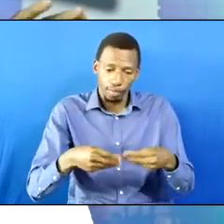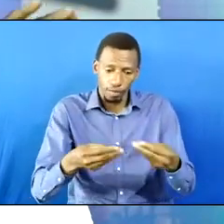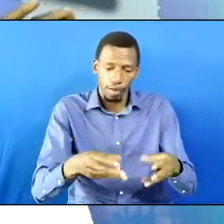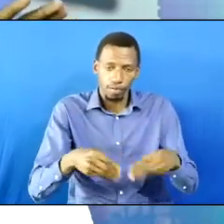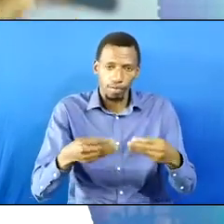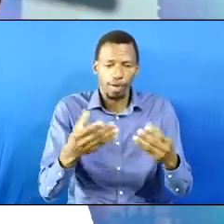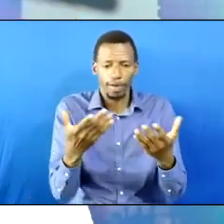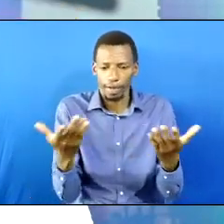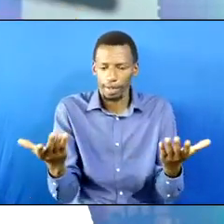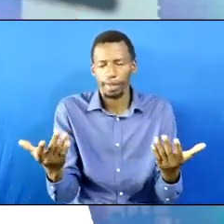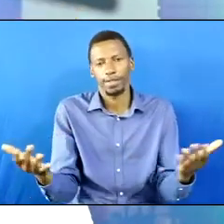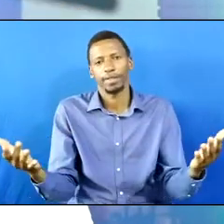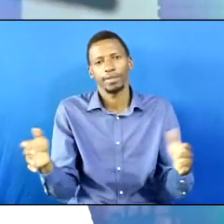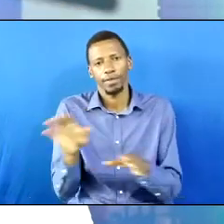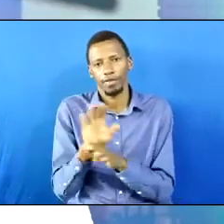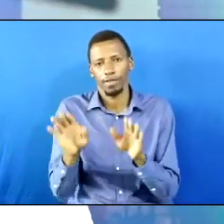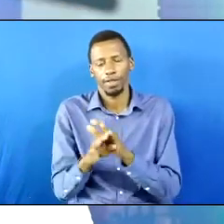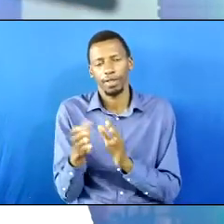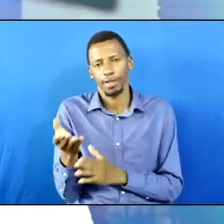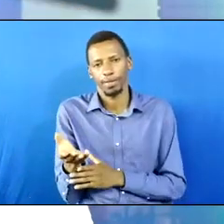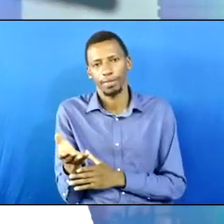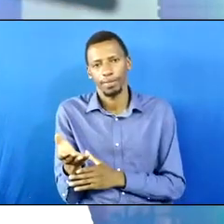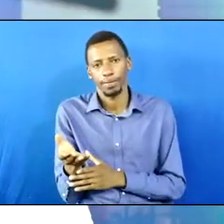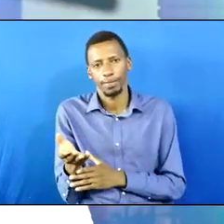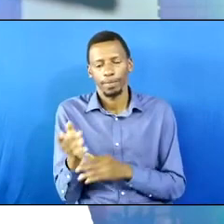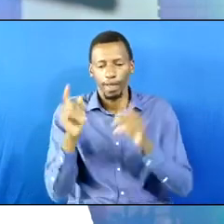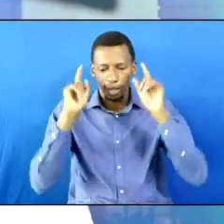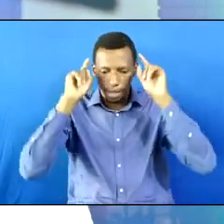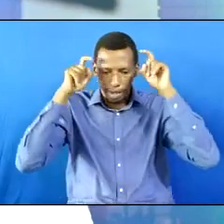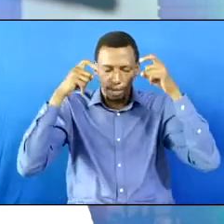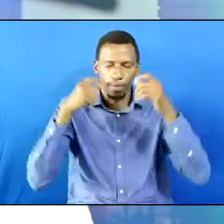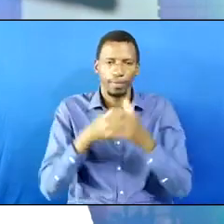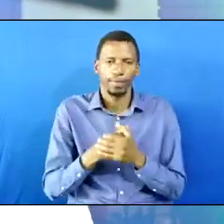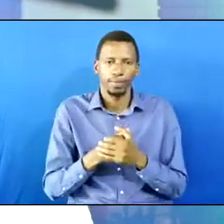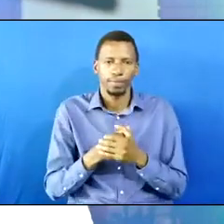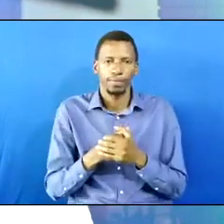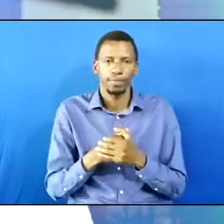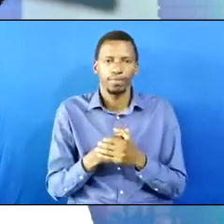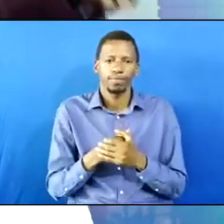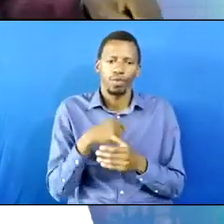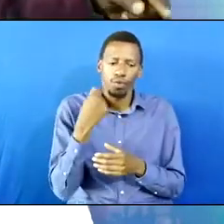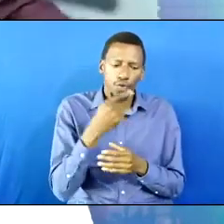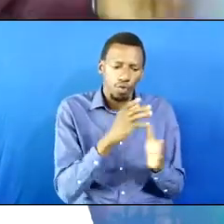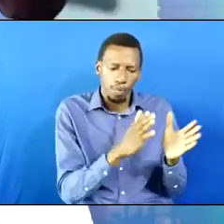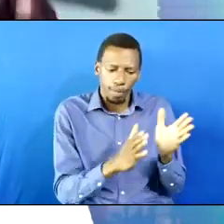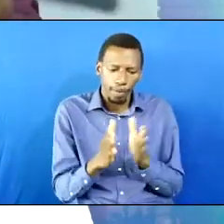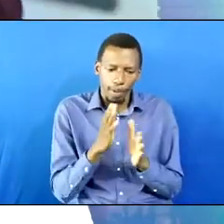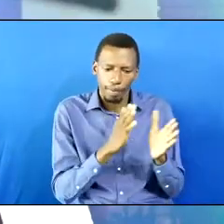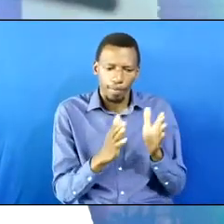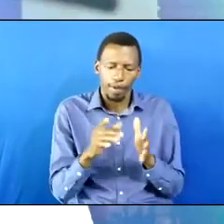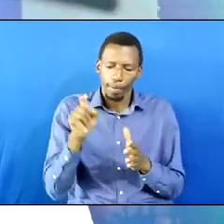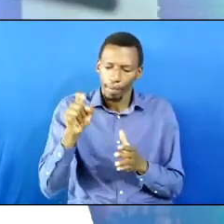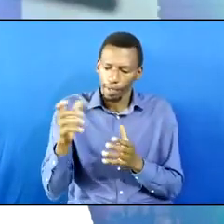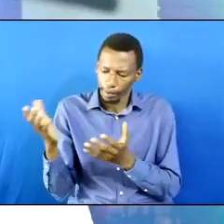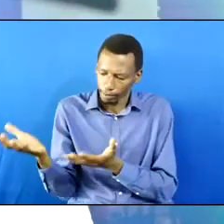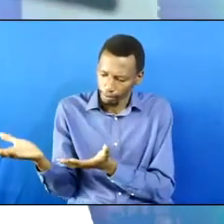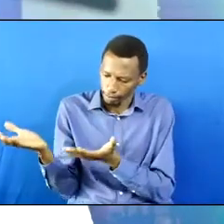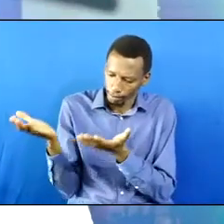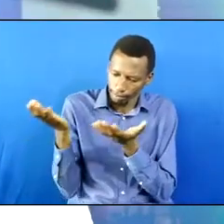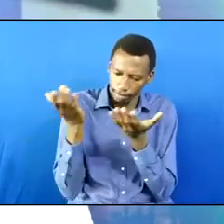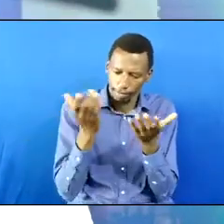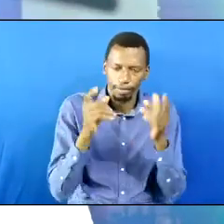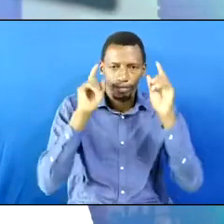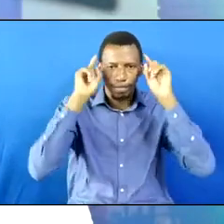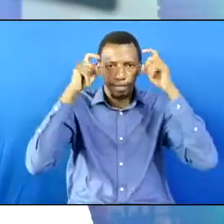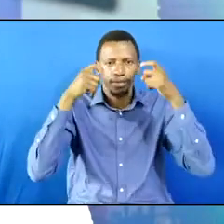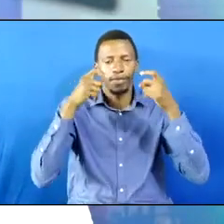the necessities apart from the lamp. The one who was to prepare was to come with the lamp. And the